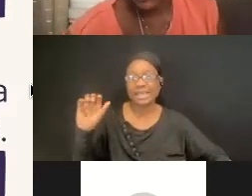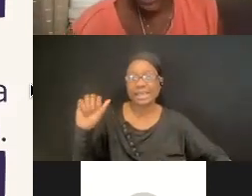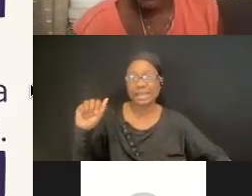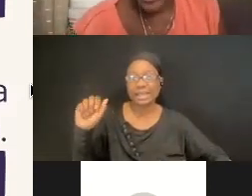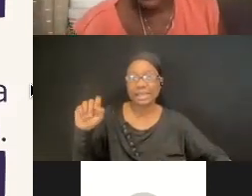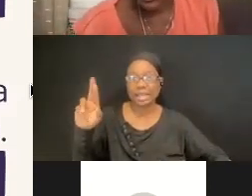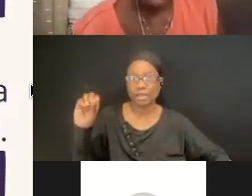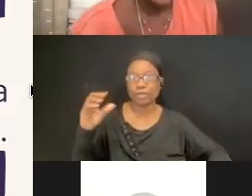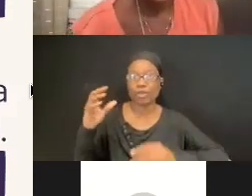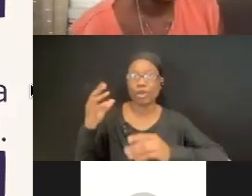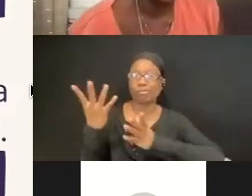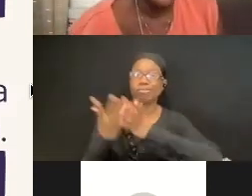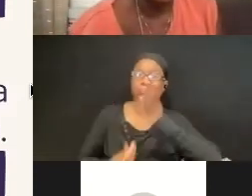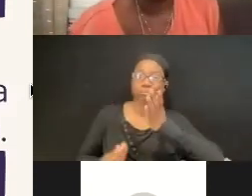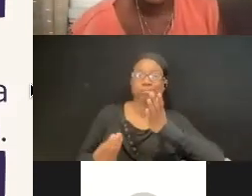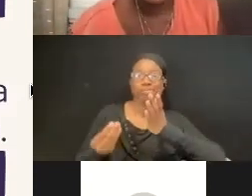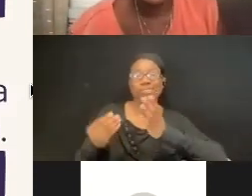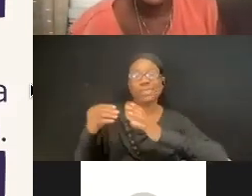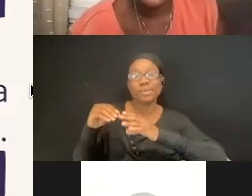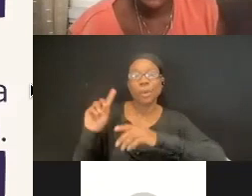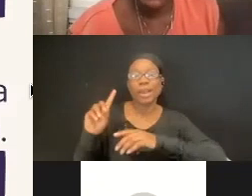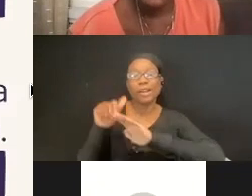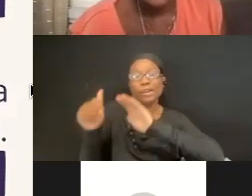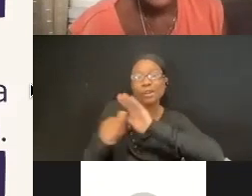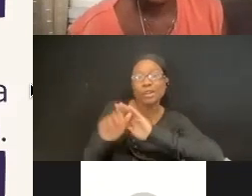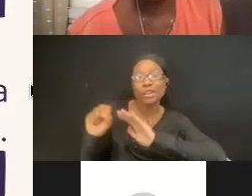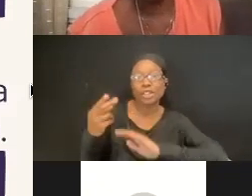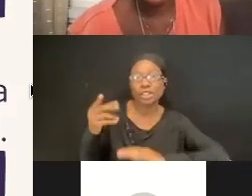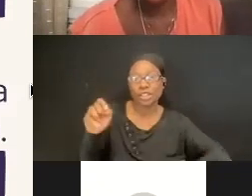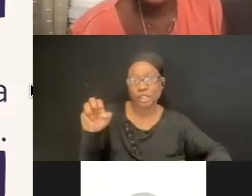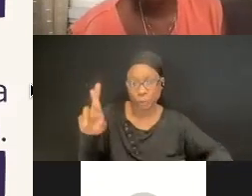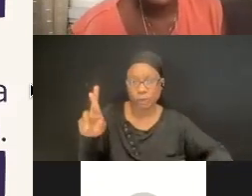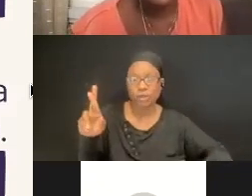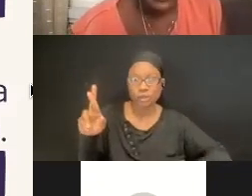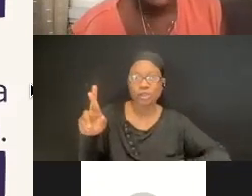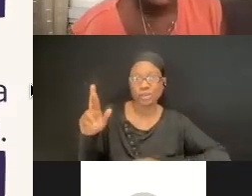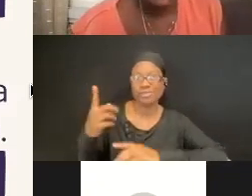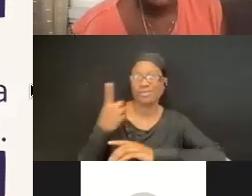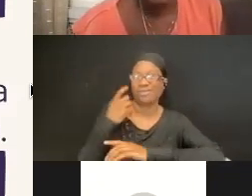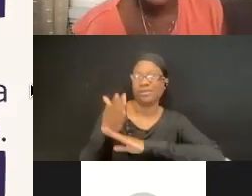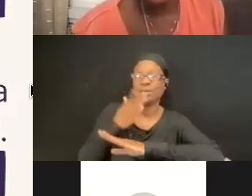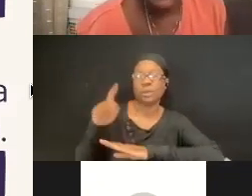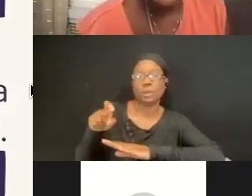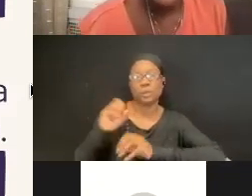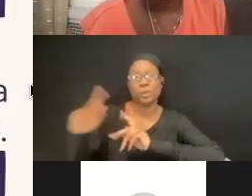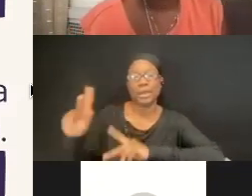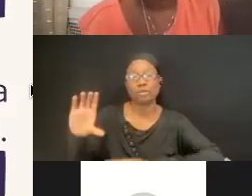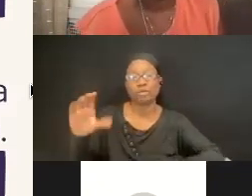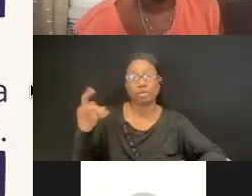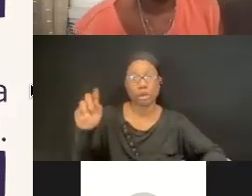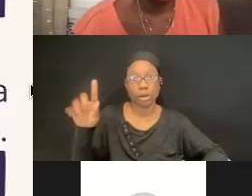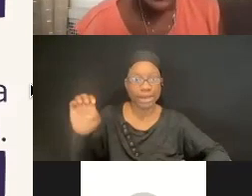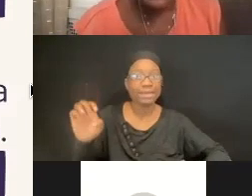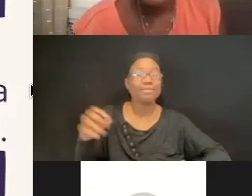this time, right, 2021, House of Kanataka is a thing. And the Black trans women that are in House of